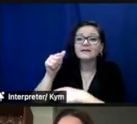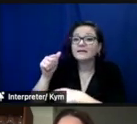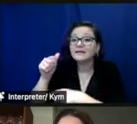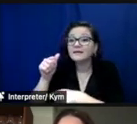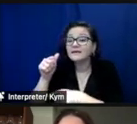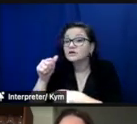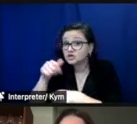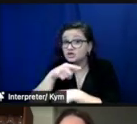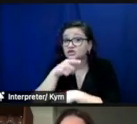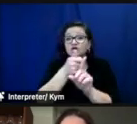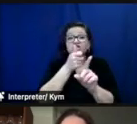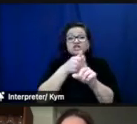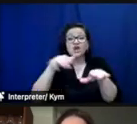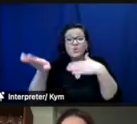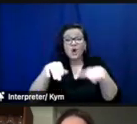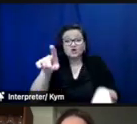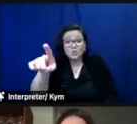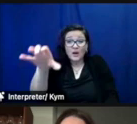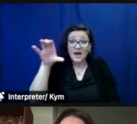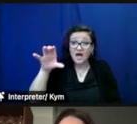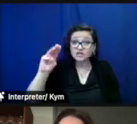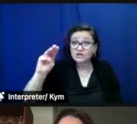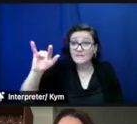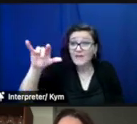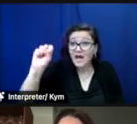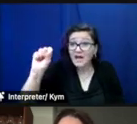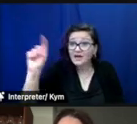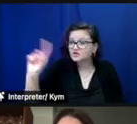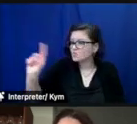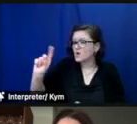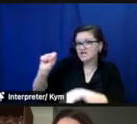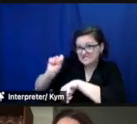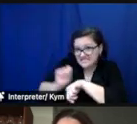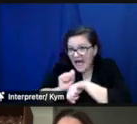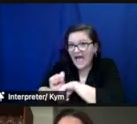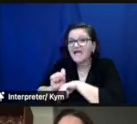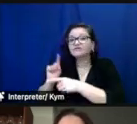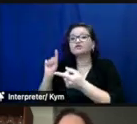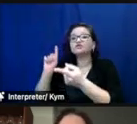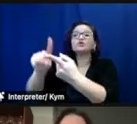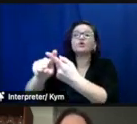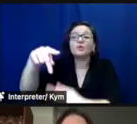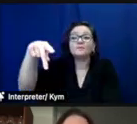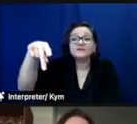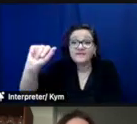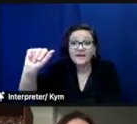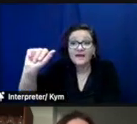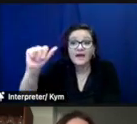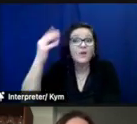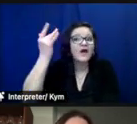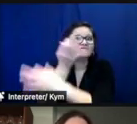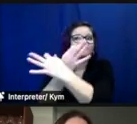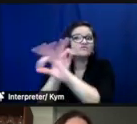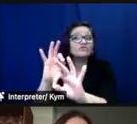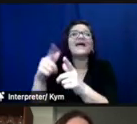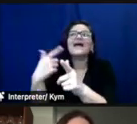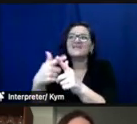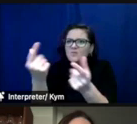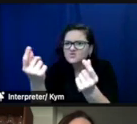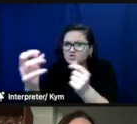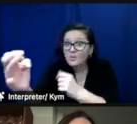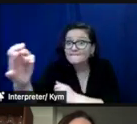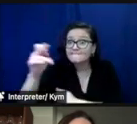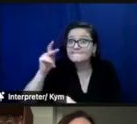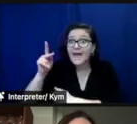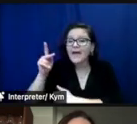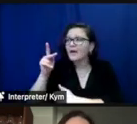She walked 100 miles from where she was enslaved to Pennsylvania to freedom, and then she would go back, right? Can you consider how